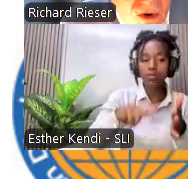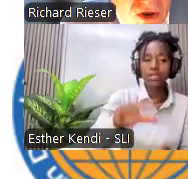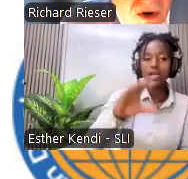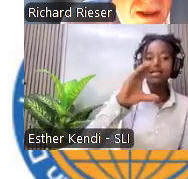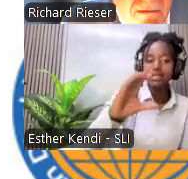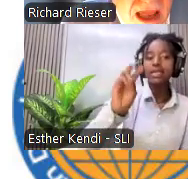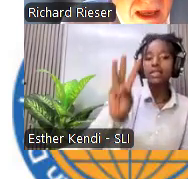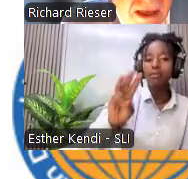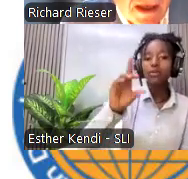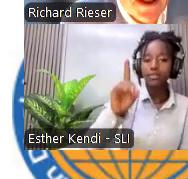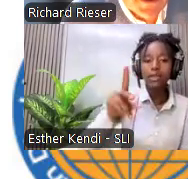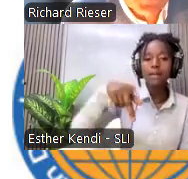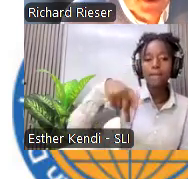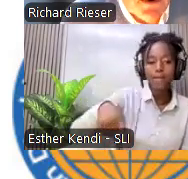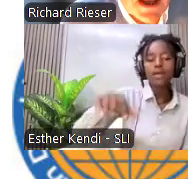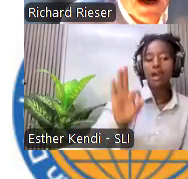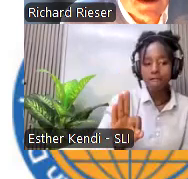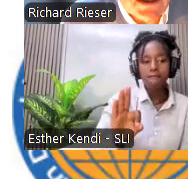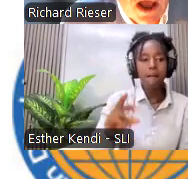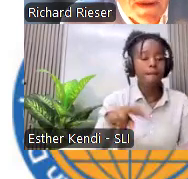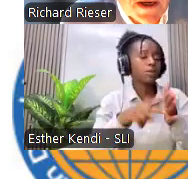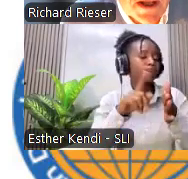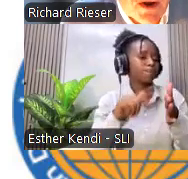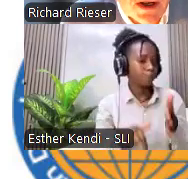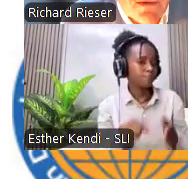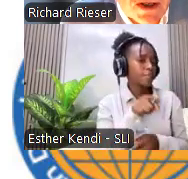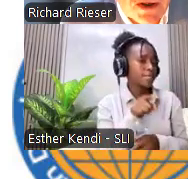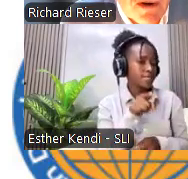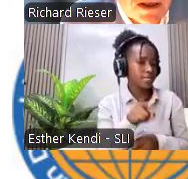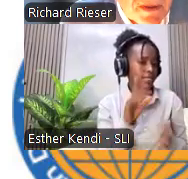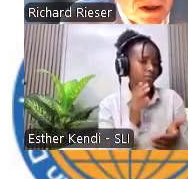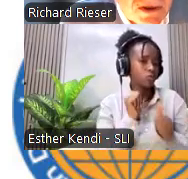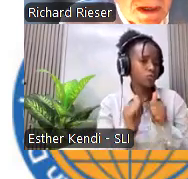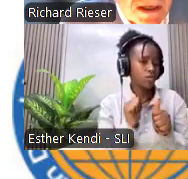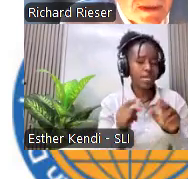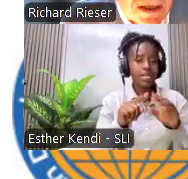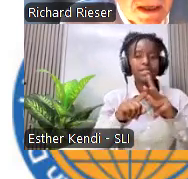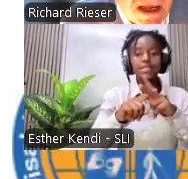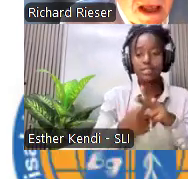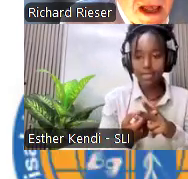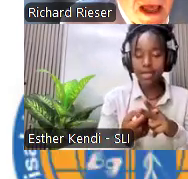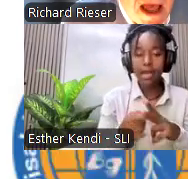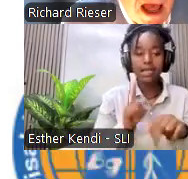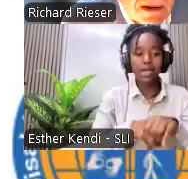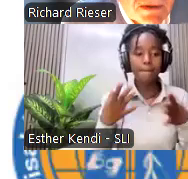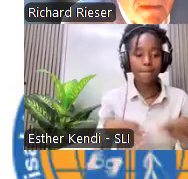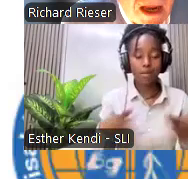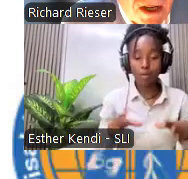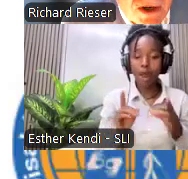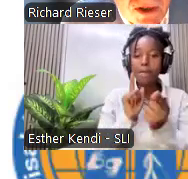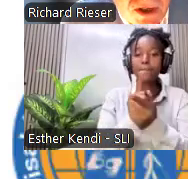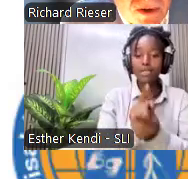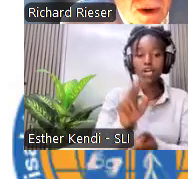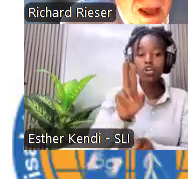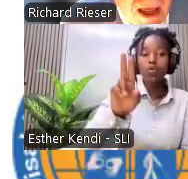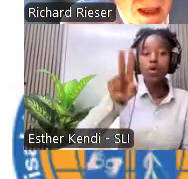New York during making the UN CRPD, the UN Convention on the Rights of Persons with Disabilities. And it was mainly